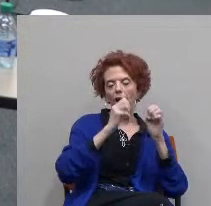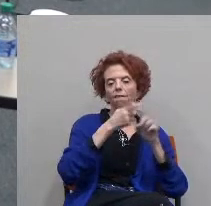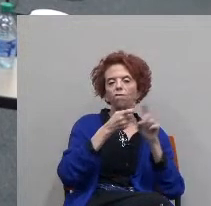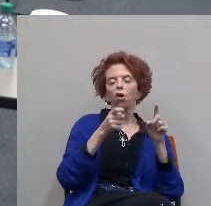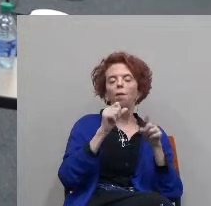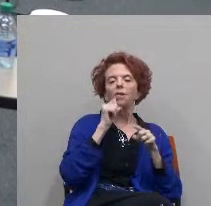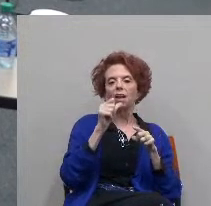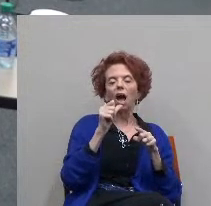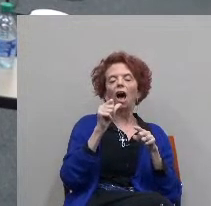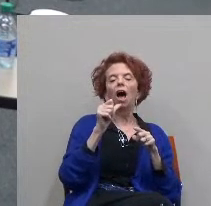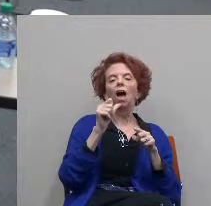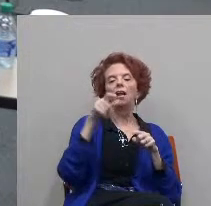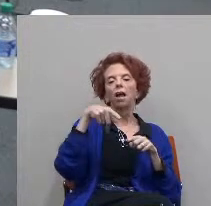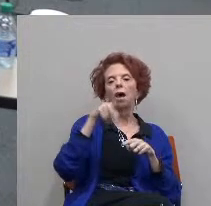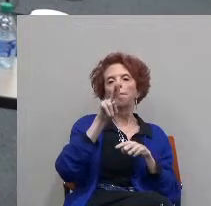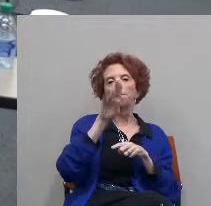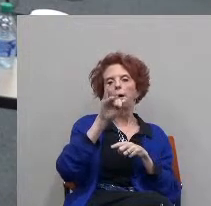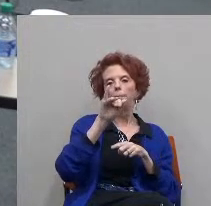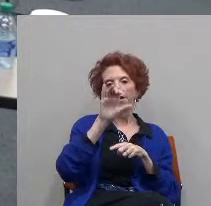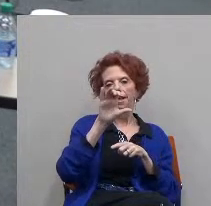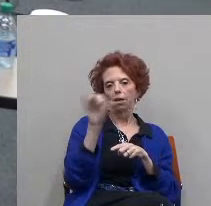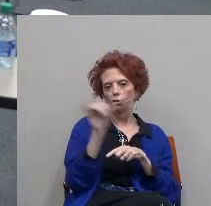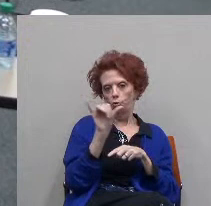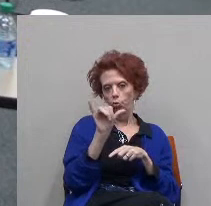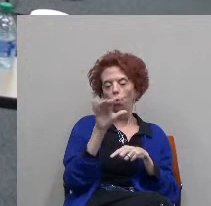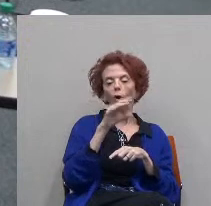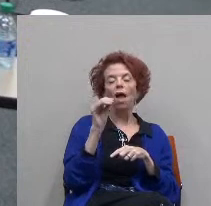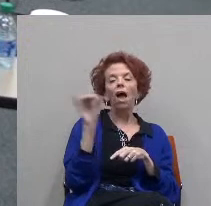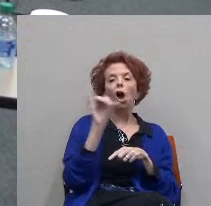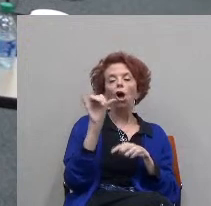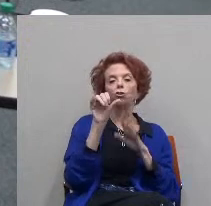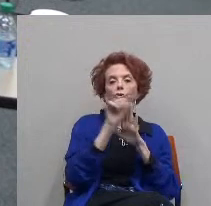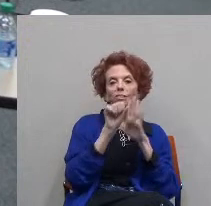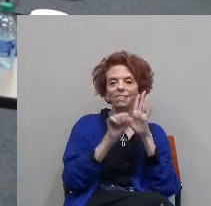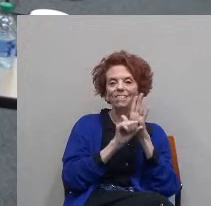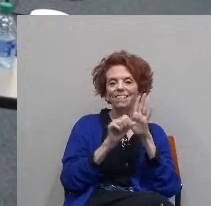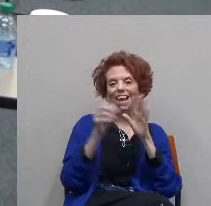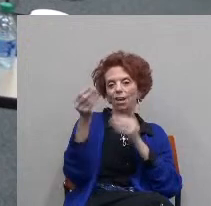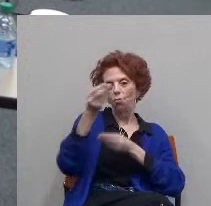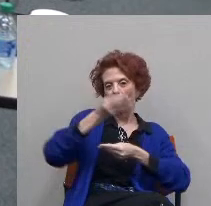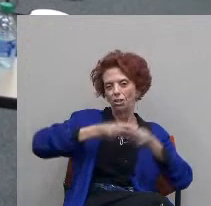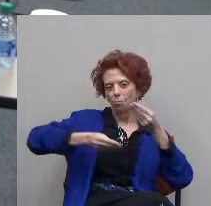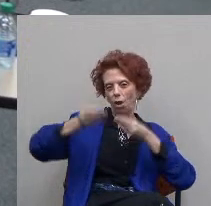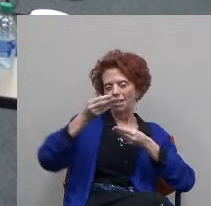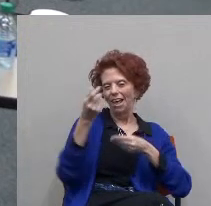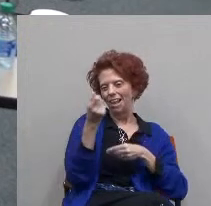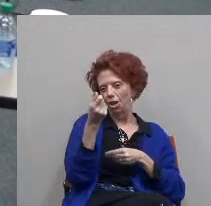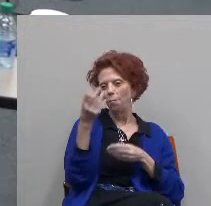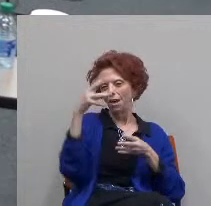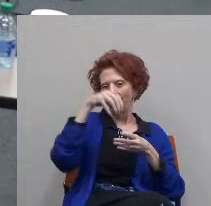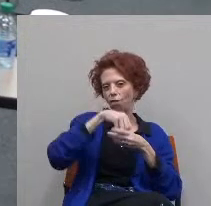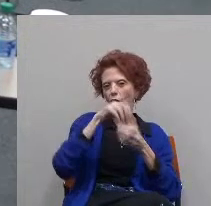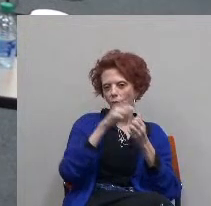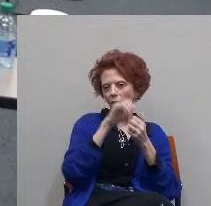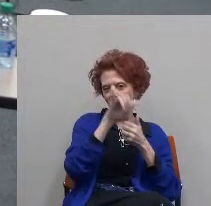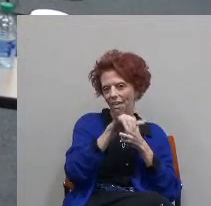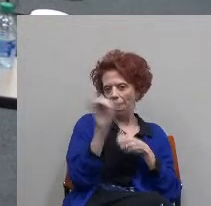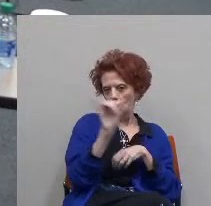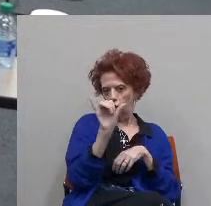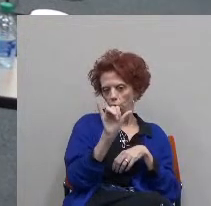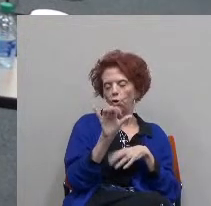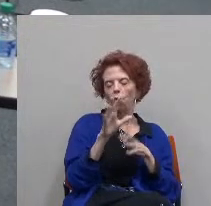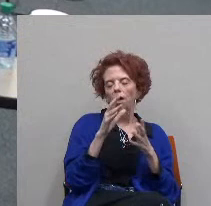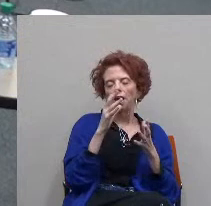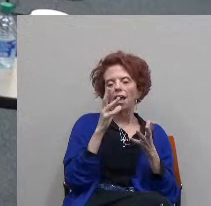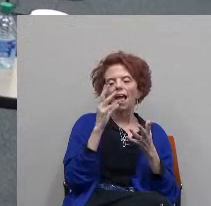from the non-publics as well. And then there is the state reciprocity, that's a little bit in this as well, so it takes into